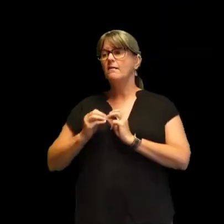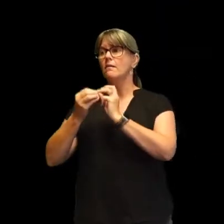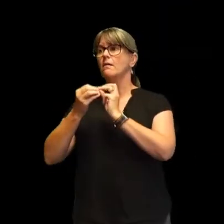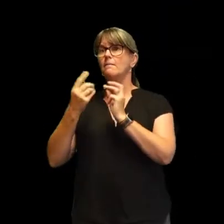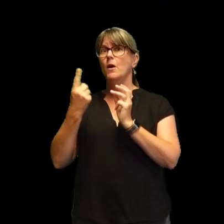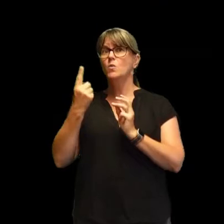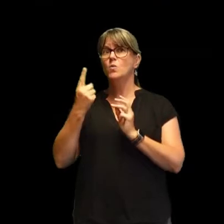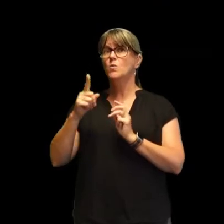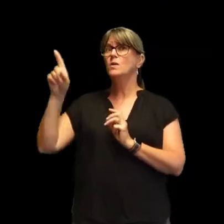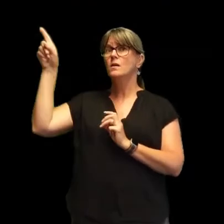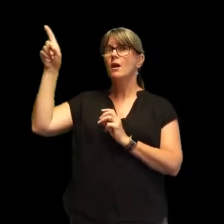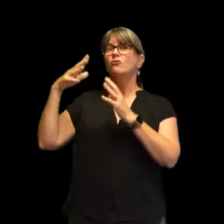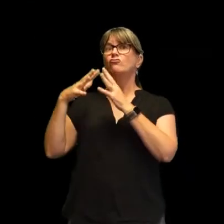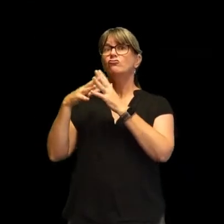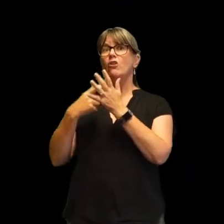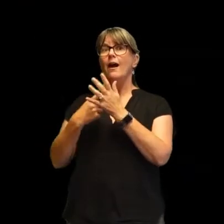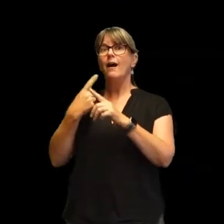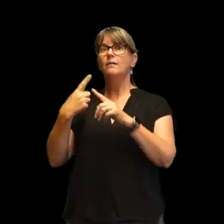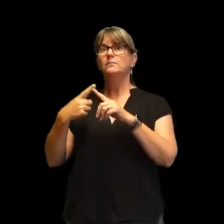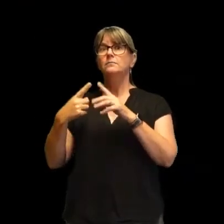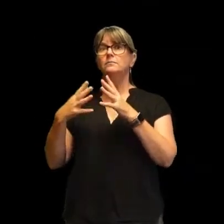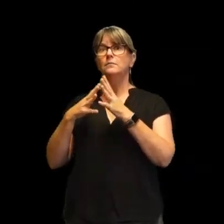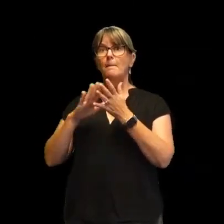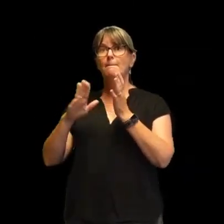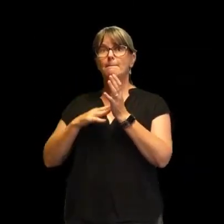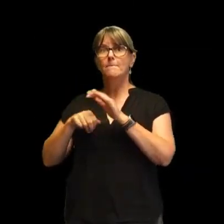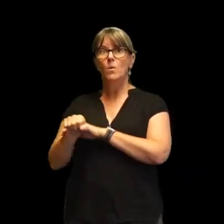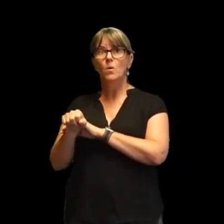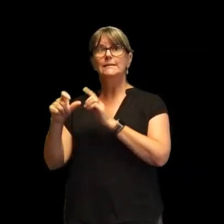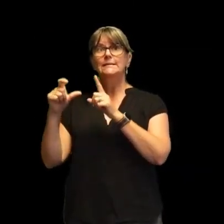I will be creating that with our young associates.